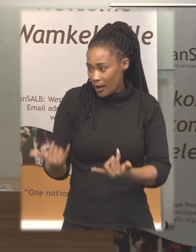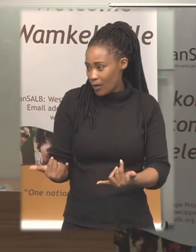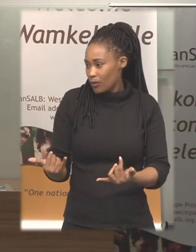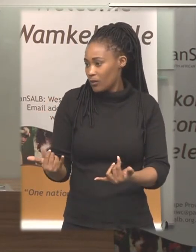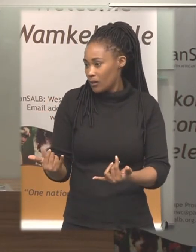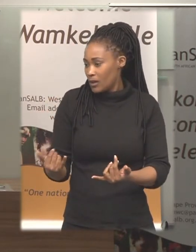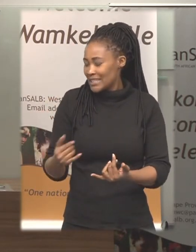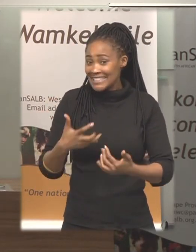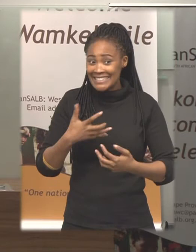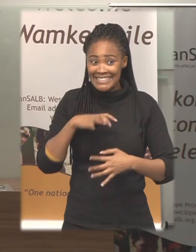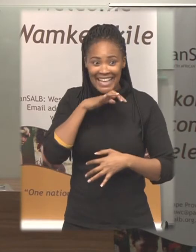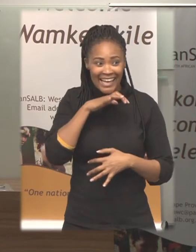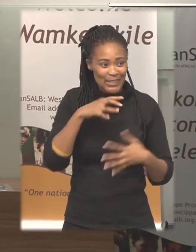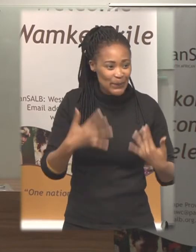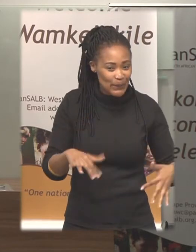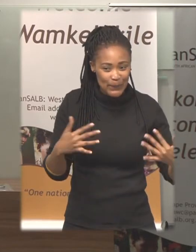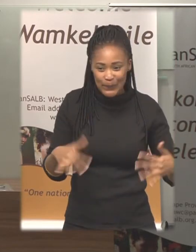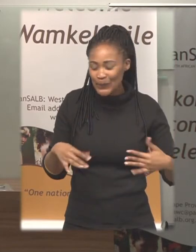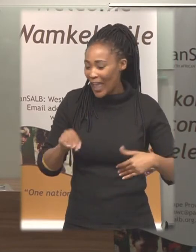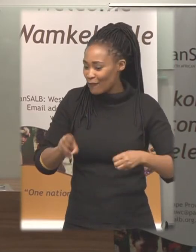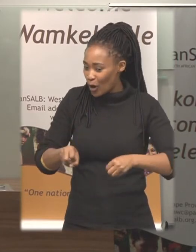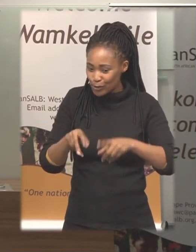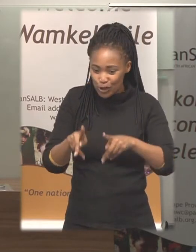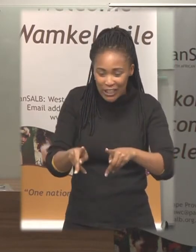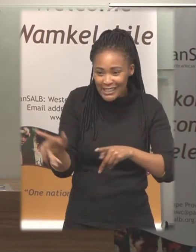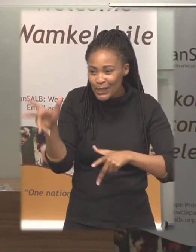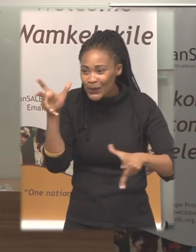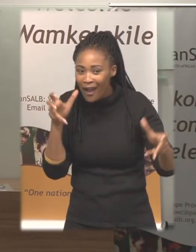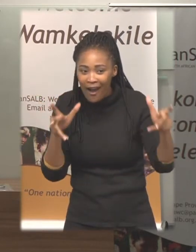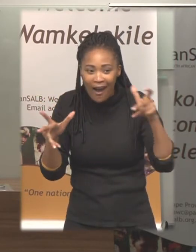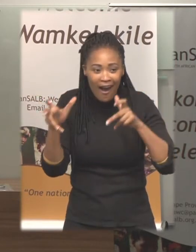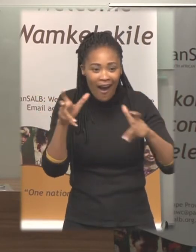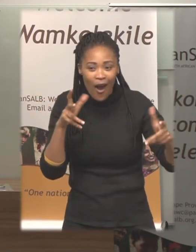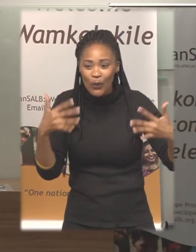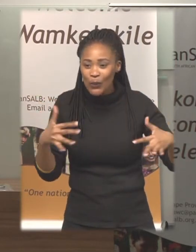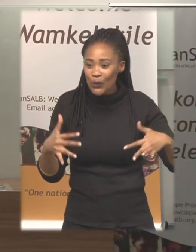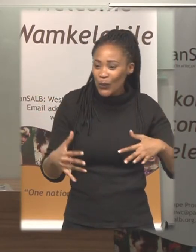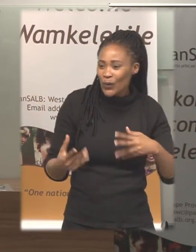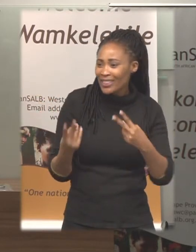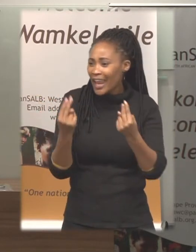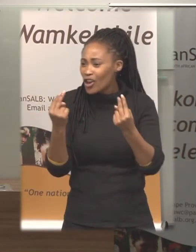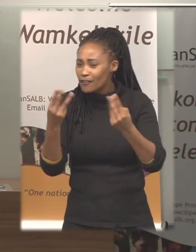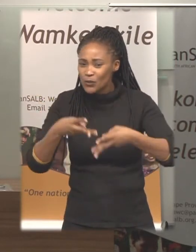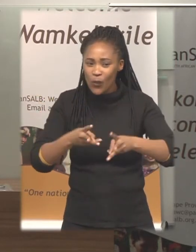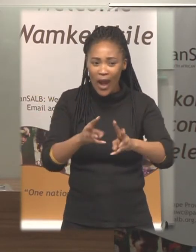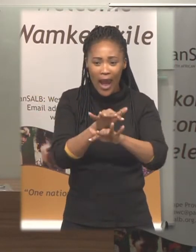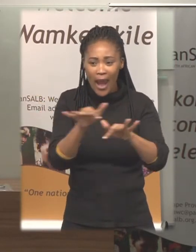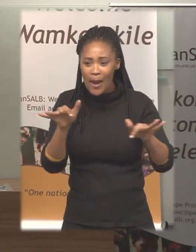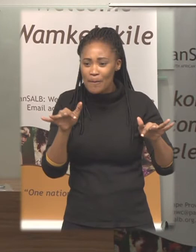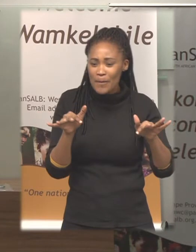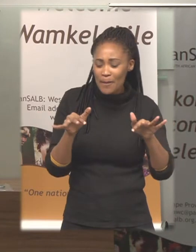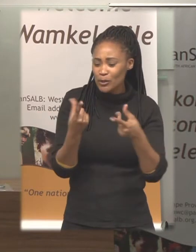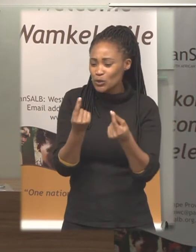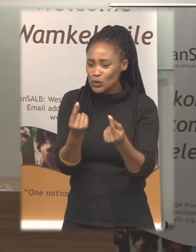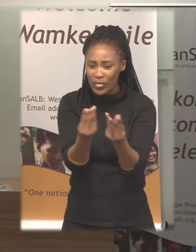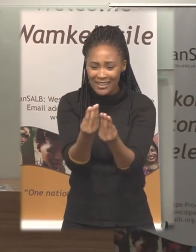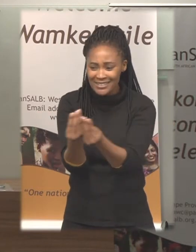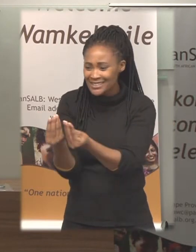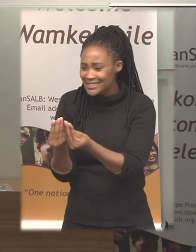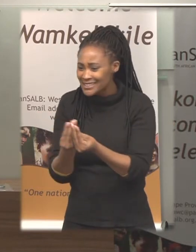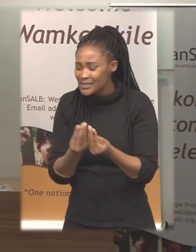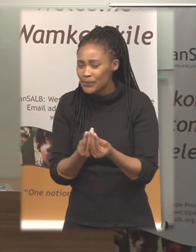And it's very exciting when you have opportunities to hear about the innovative ways that people are doing things. I